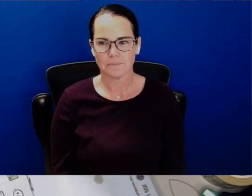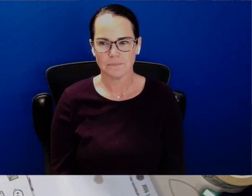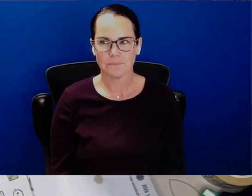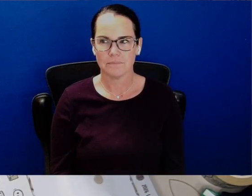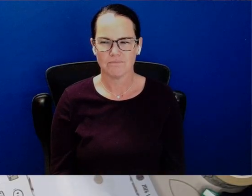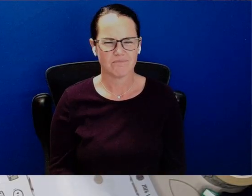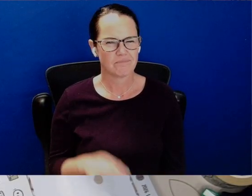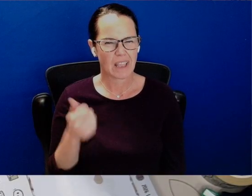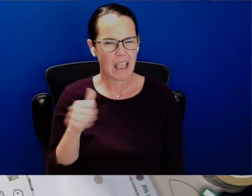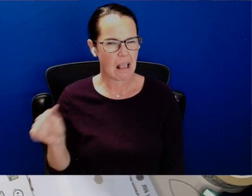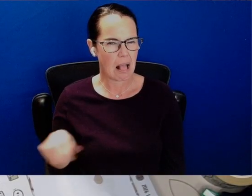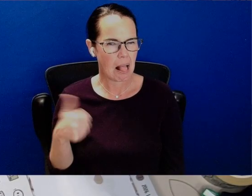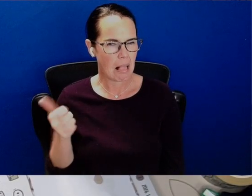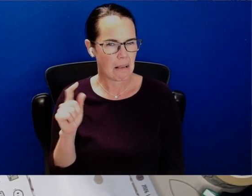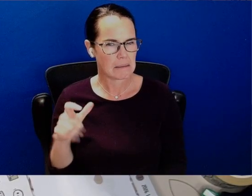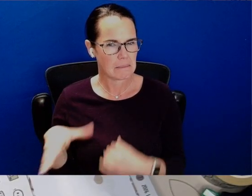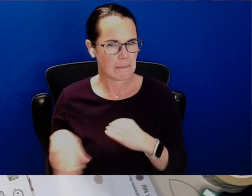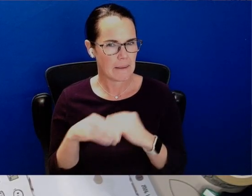Is there anything else I need to?